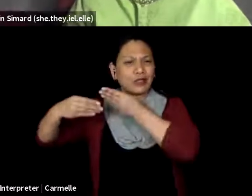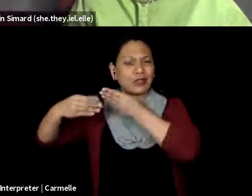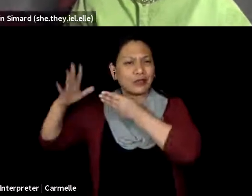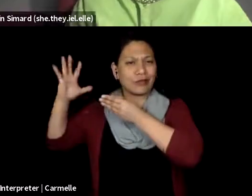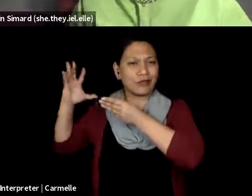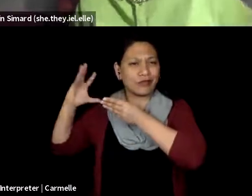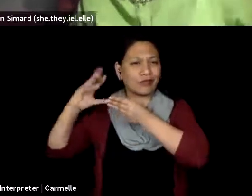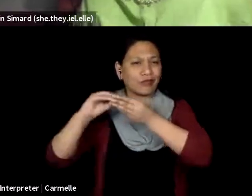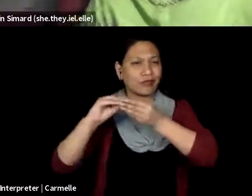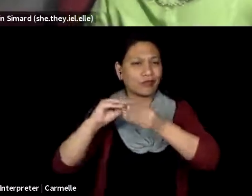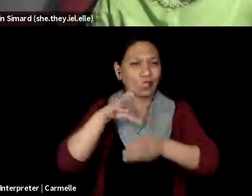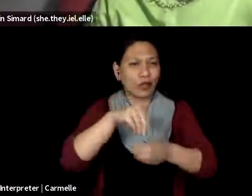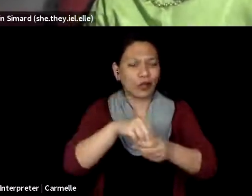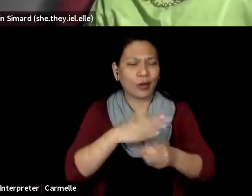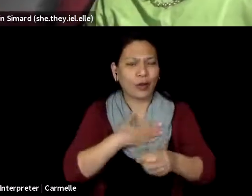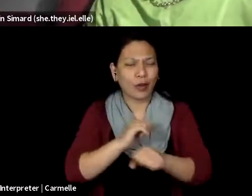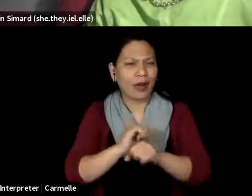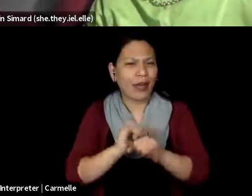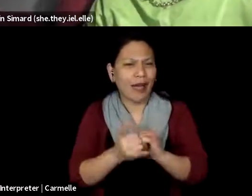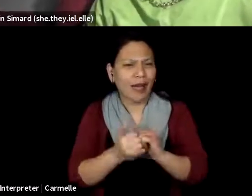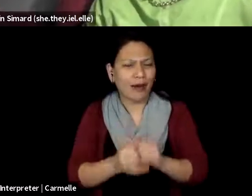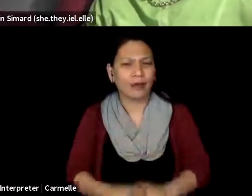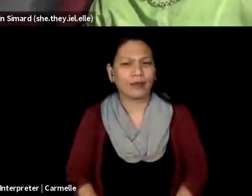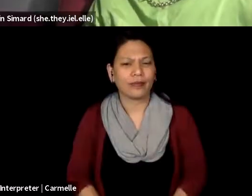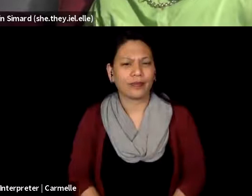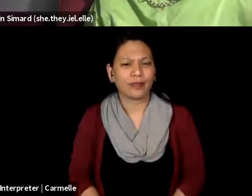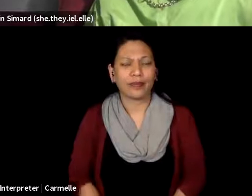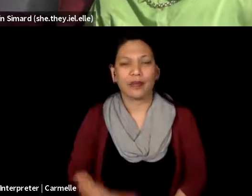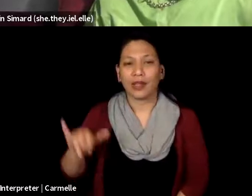End of thought. Yolanda speaking. I mean,